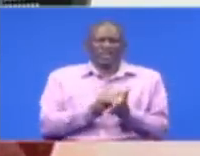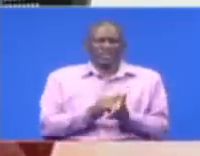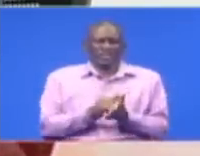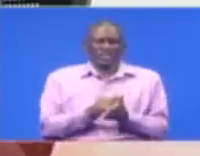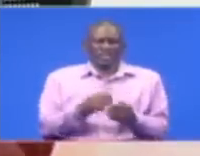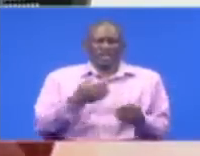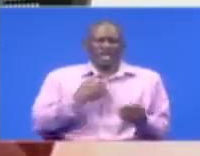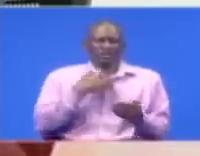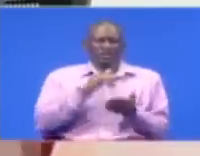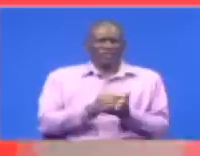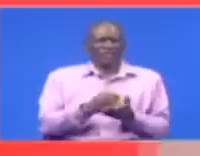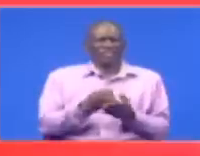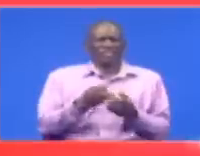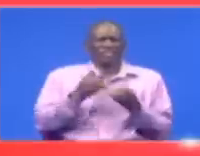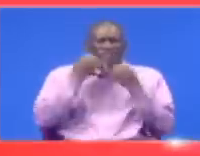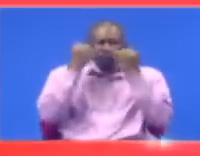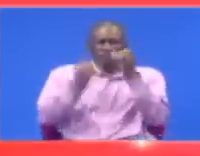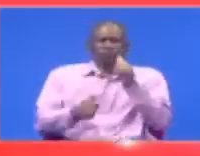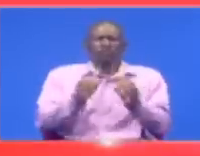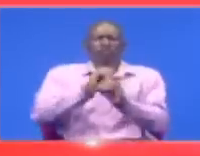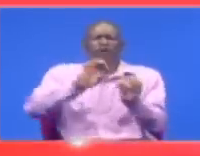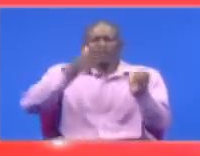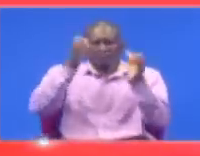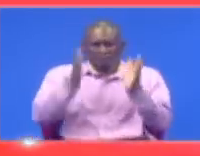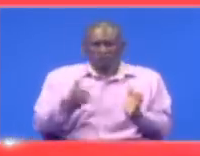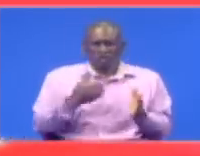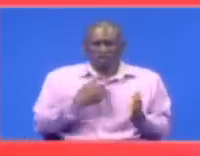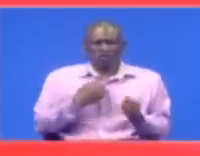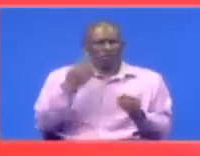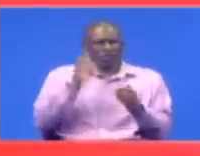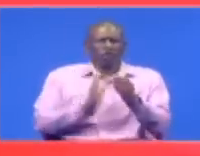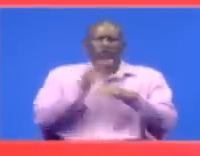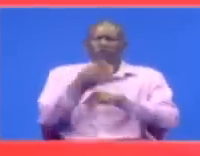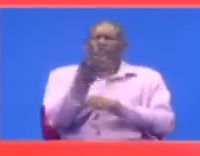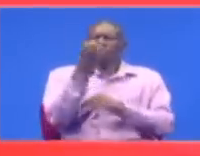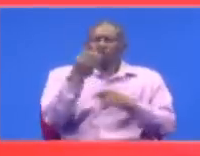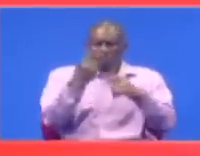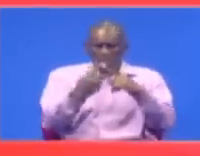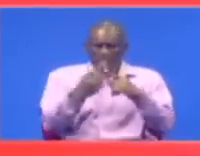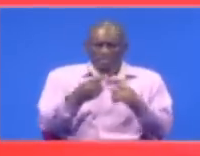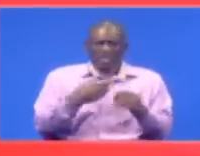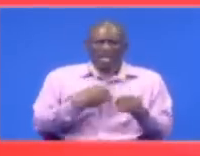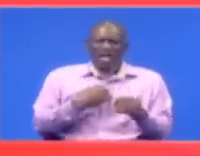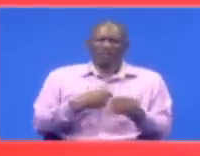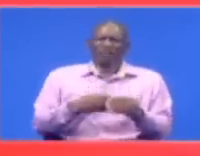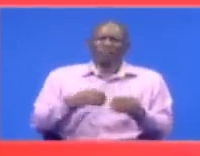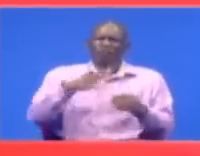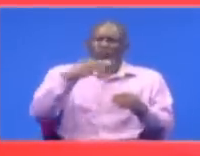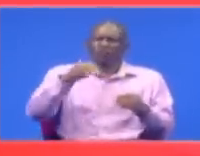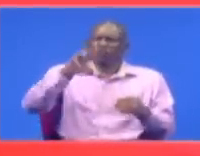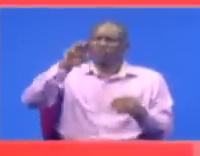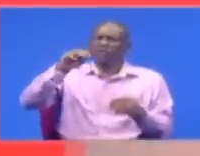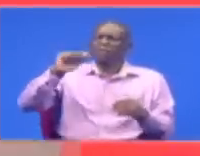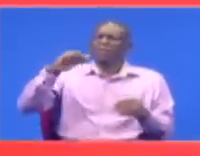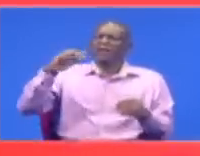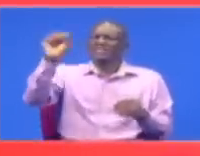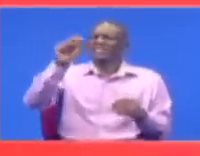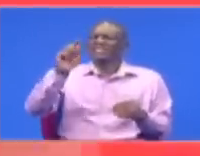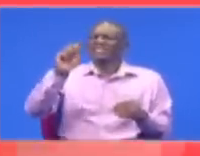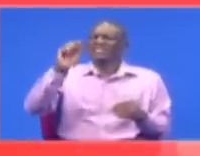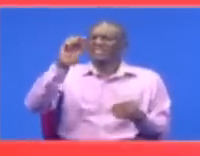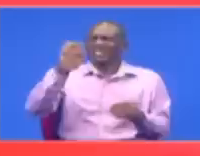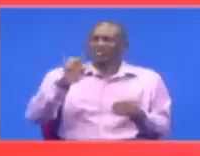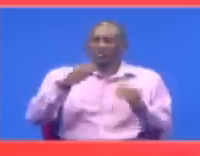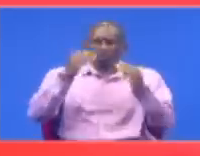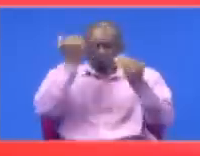that no other would have. For 40 years, I've been in Magistrates Court everywhere. I've